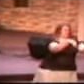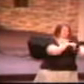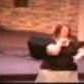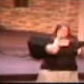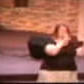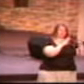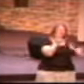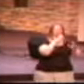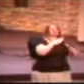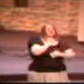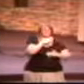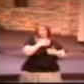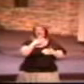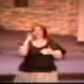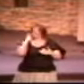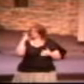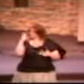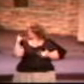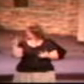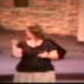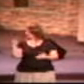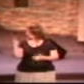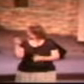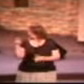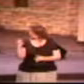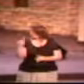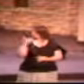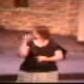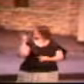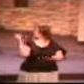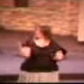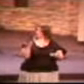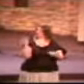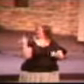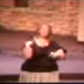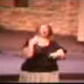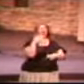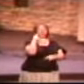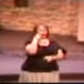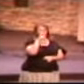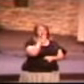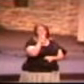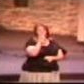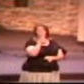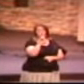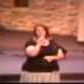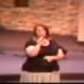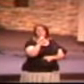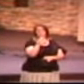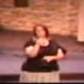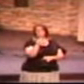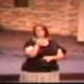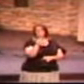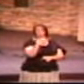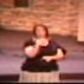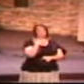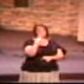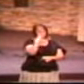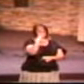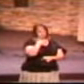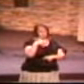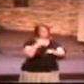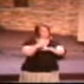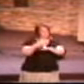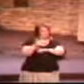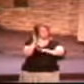to see Roger Edwards. He hadn't been here in a while, and I thought Ward English might be here this morning, but Ward English slept in his own